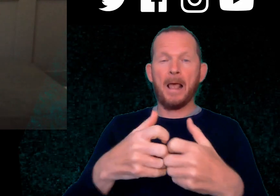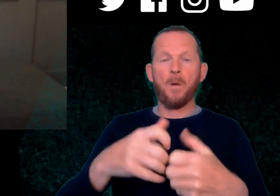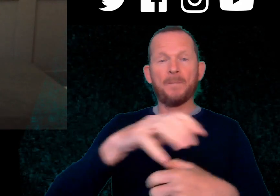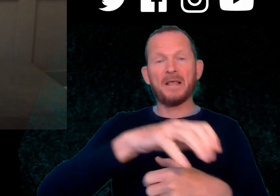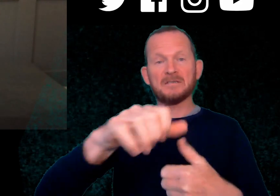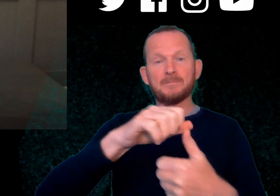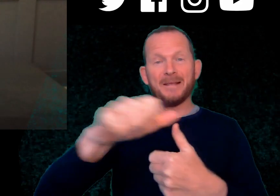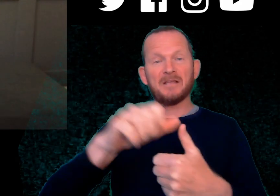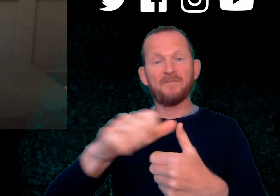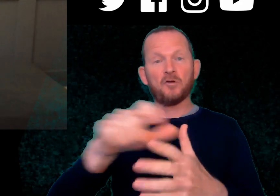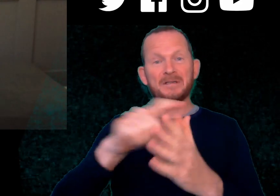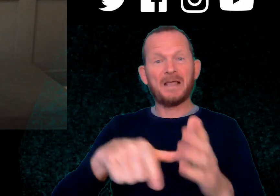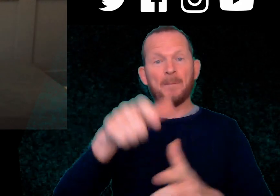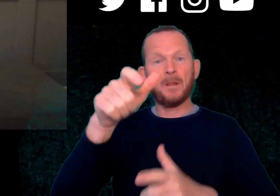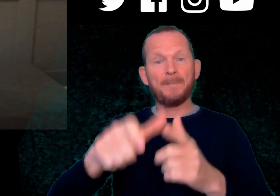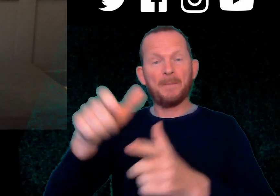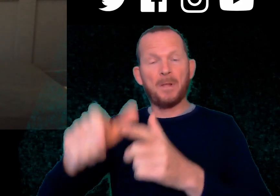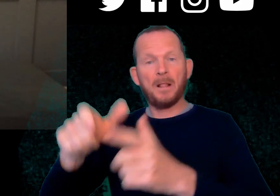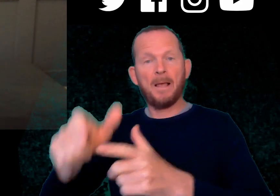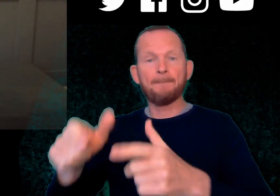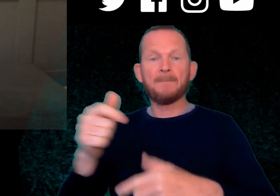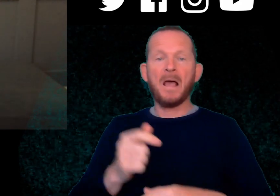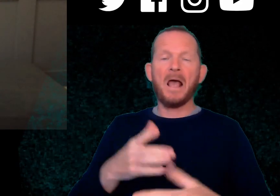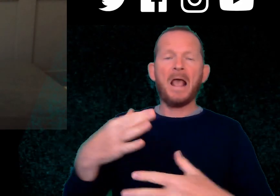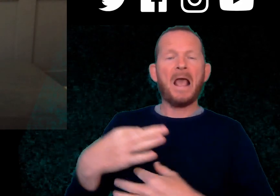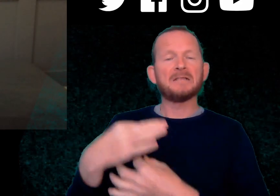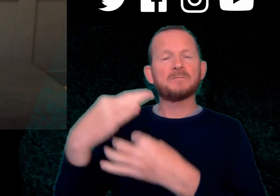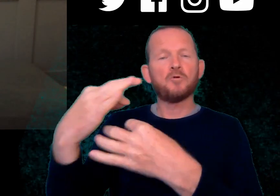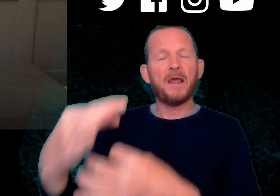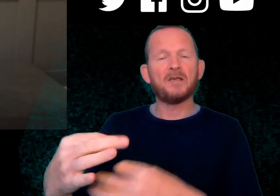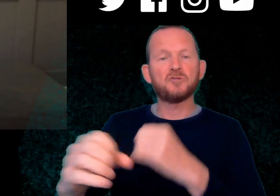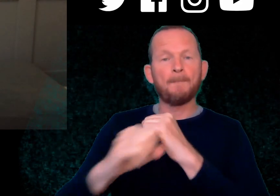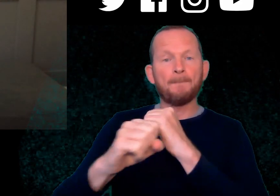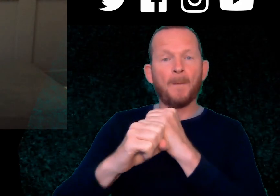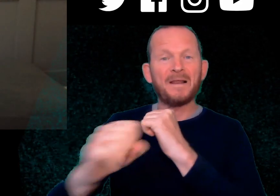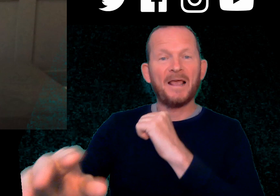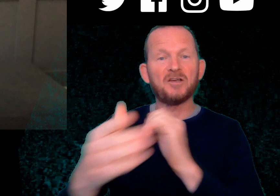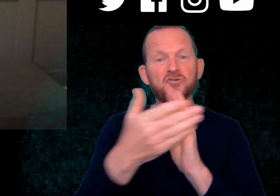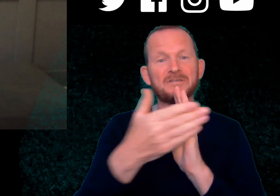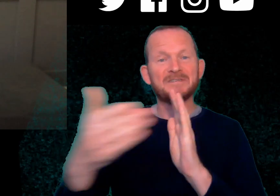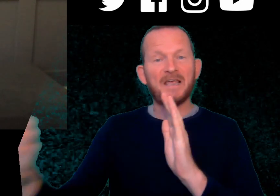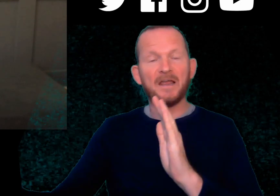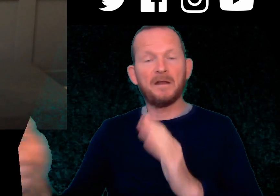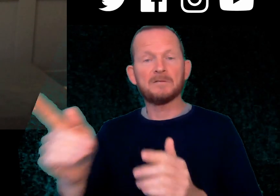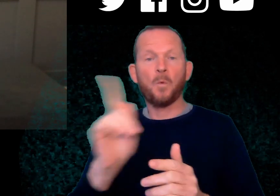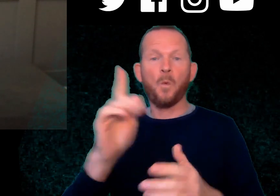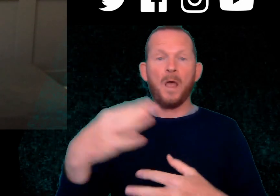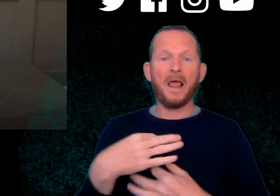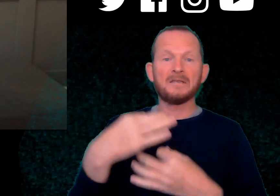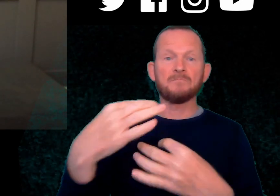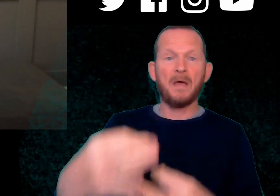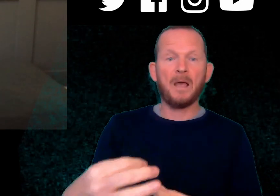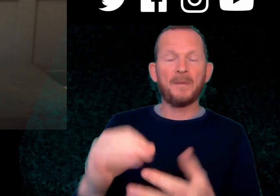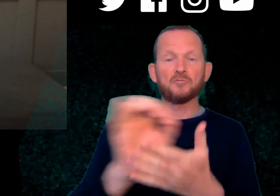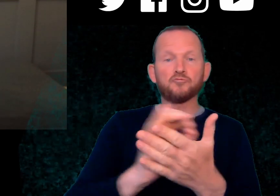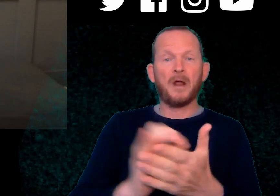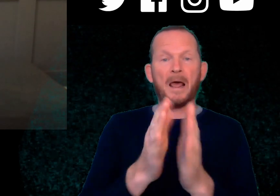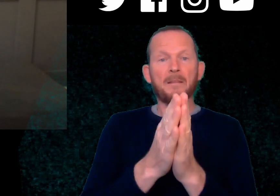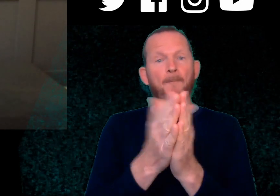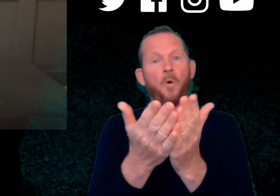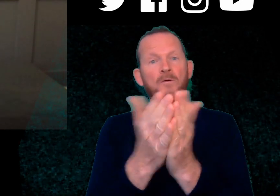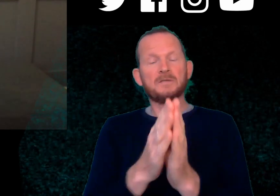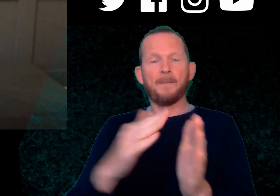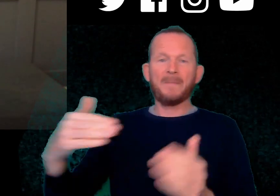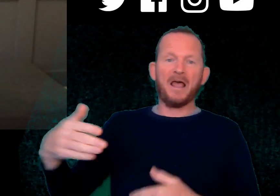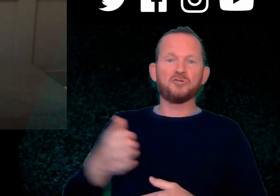made better for disabled people. This is my Inspiration to Publication series where I'm sharing what inspired me to write the books and my journey